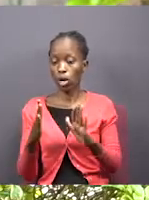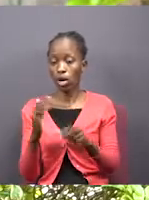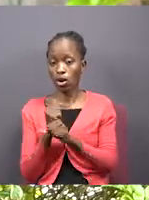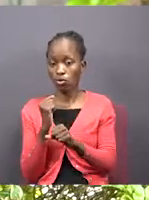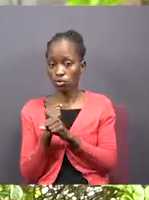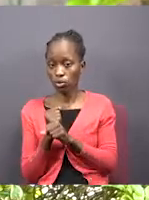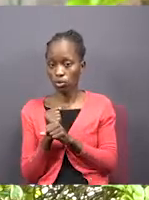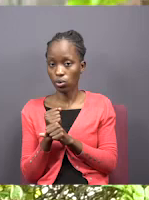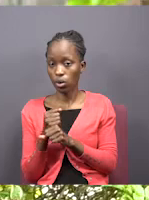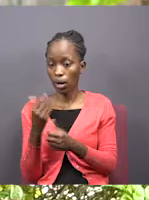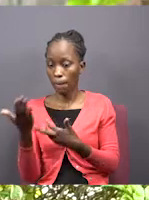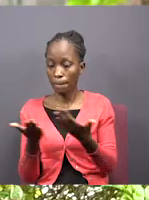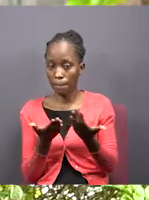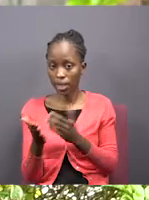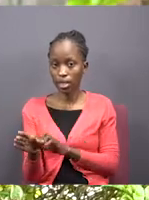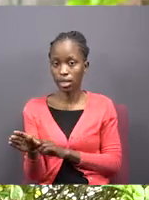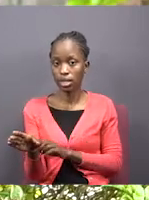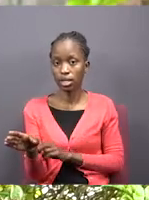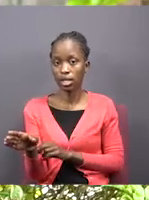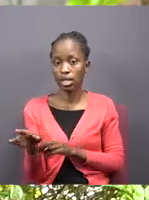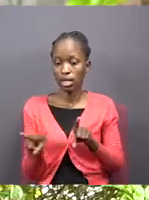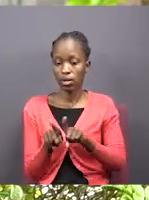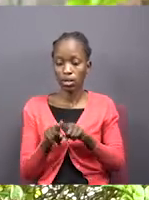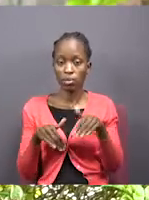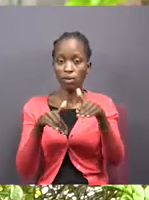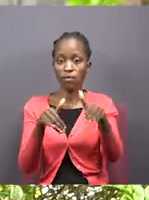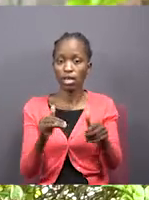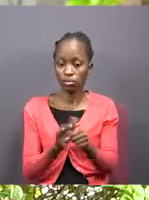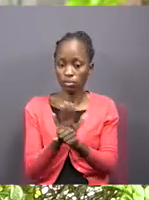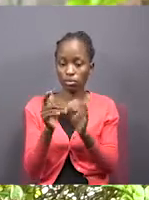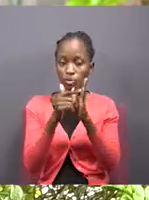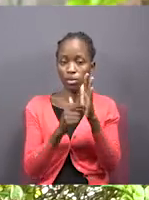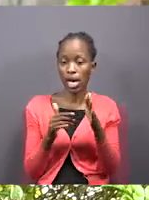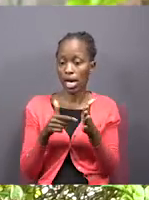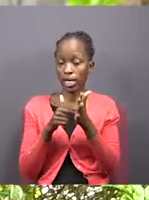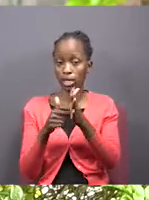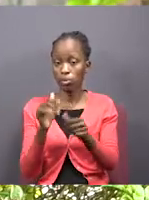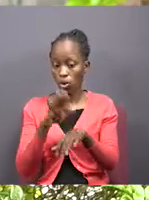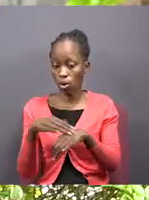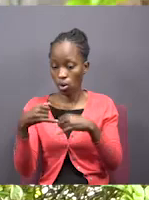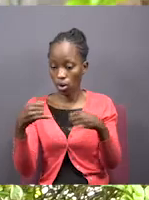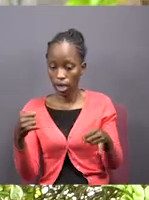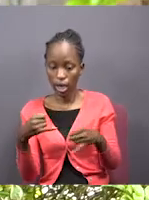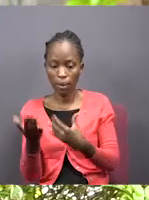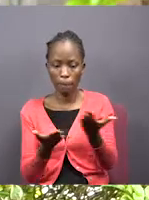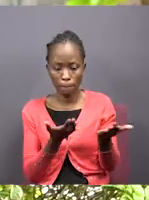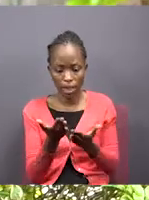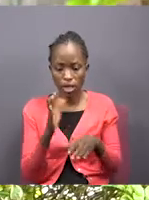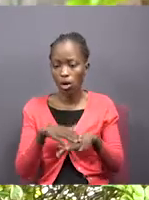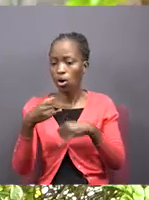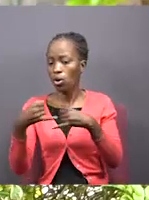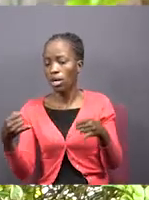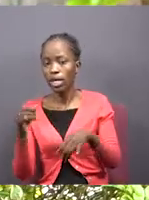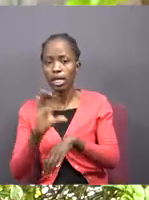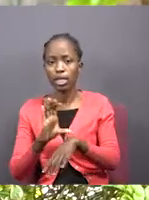the normal way, but observing the government protocols, like the online businesses, the online schools, the